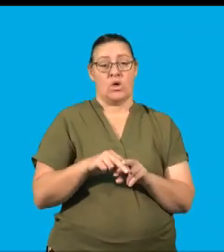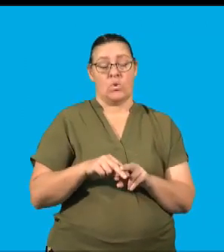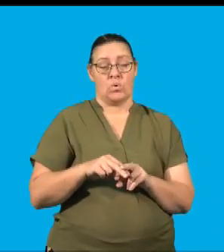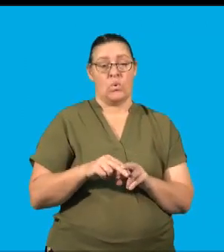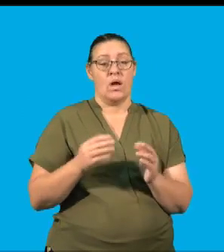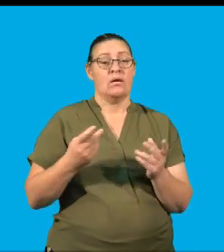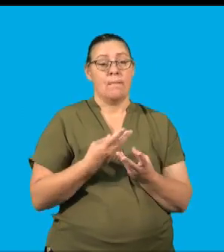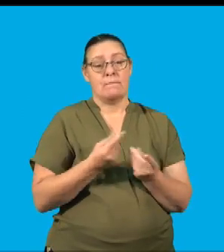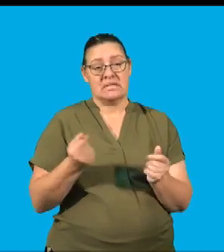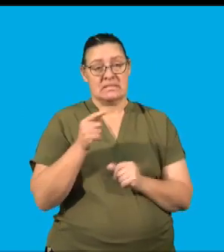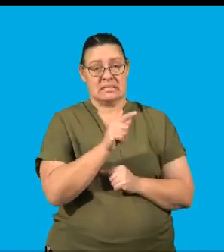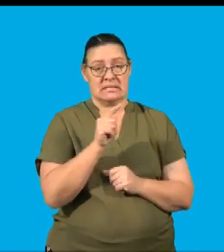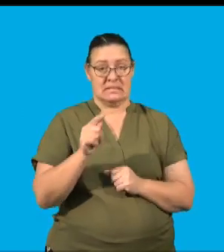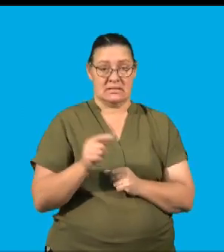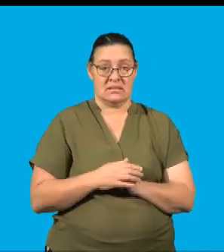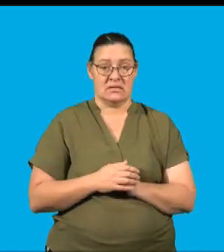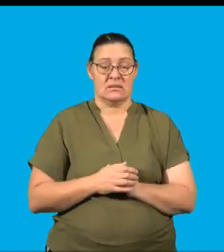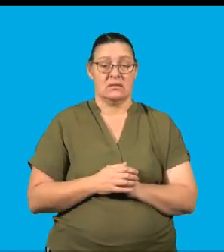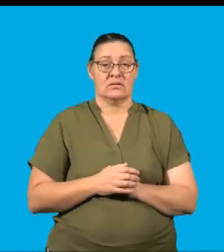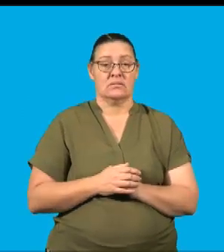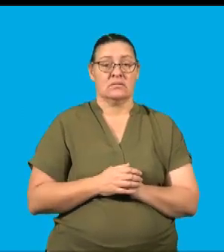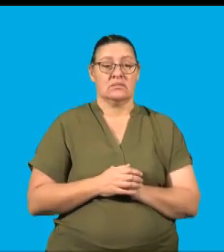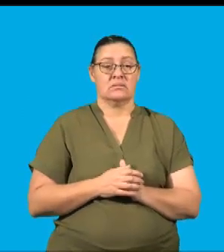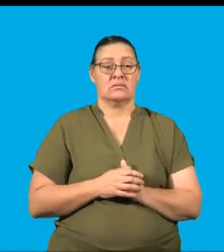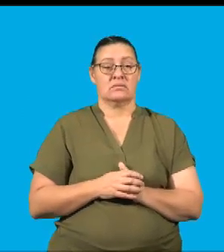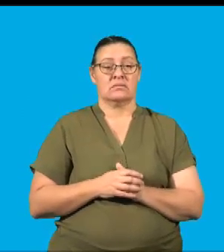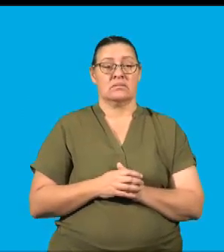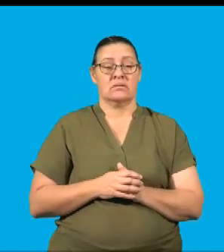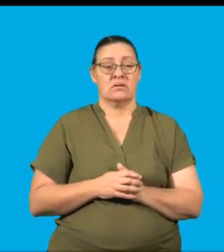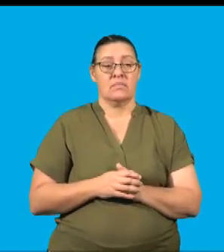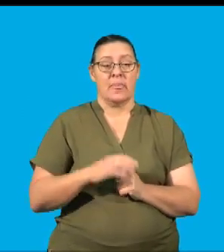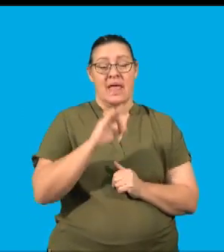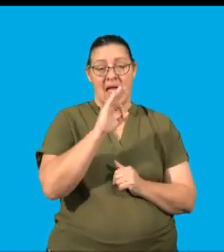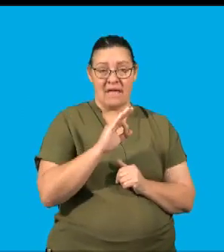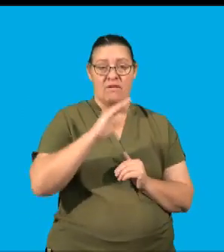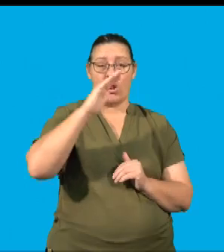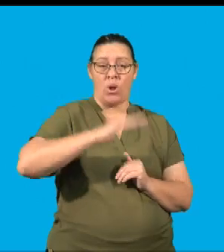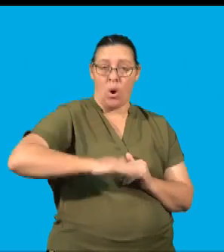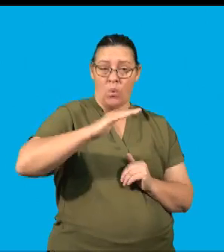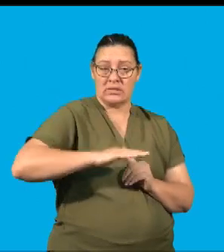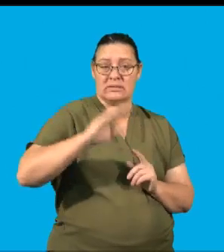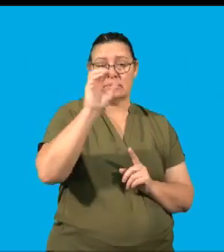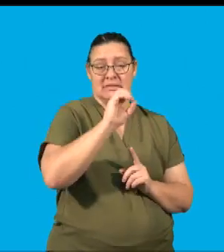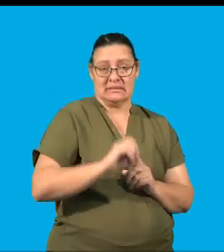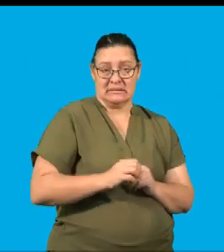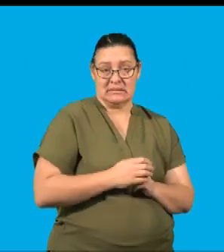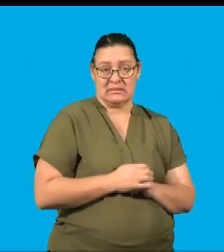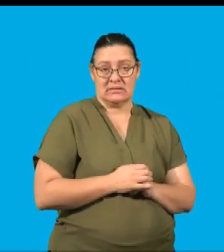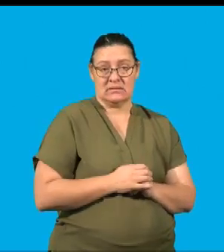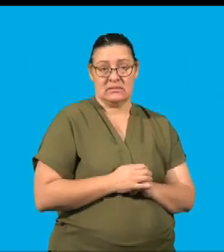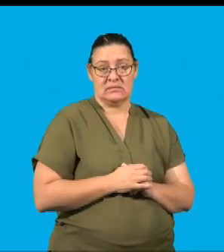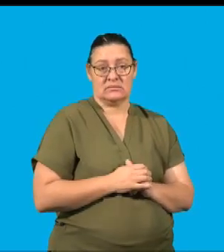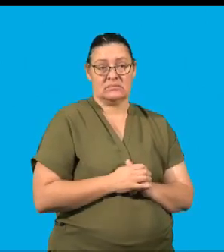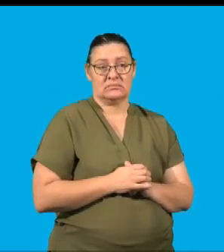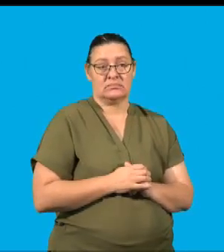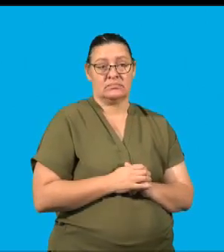those missing items. Note that F is the lowest percentage mark. So we have already been told